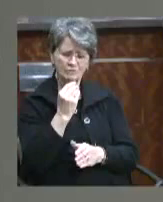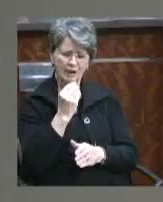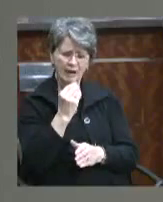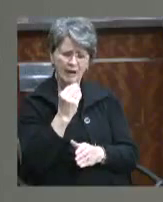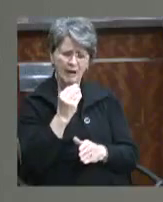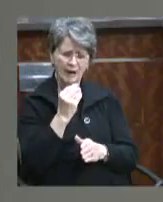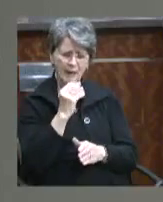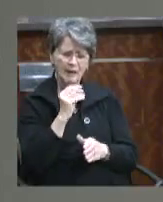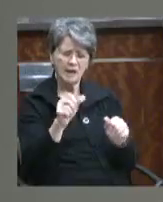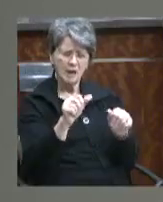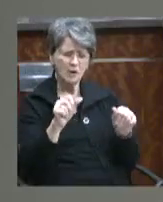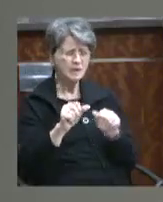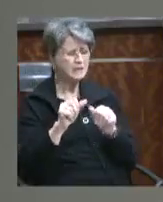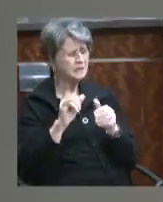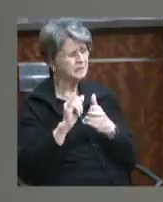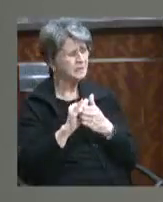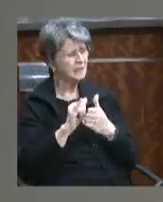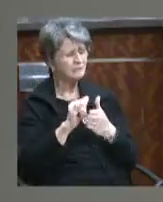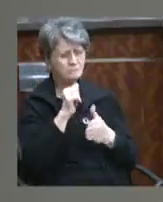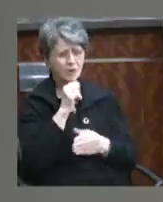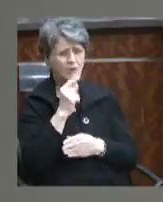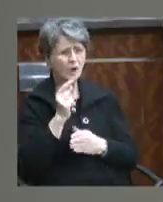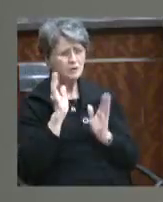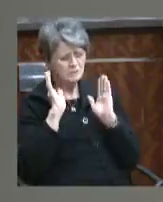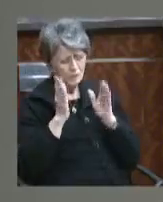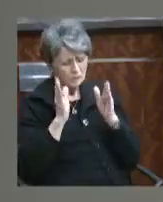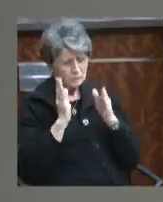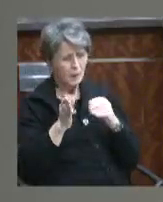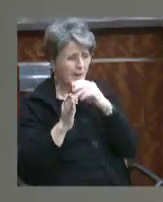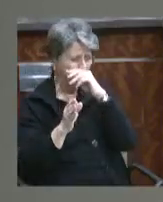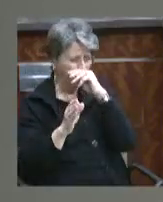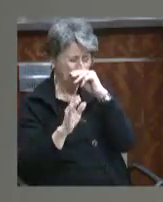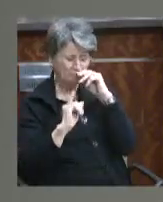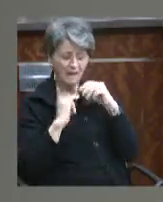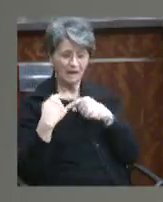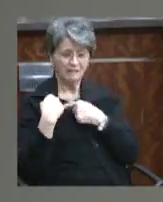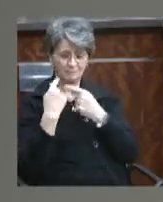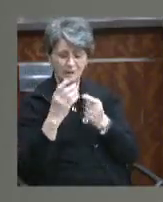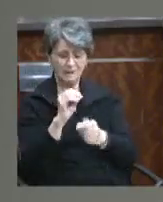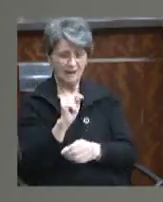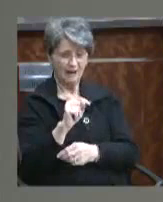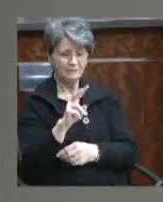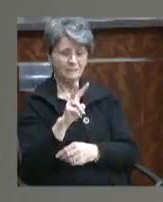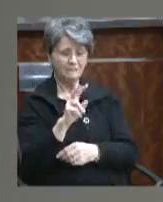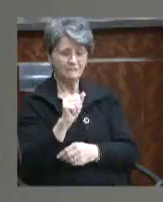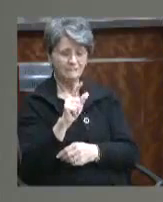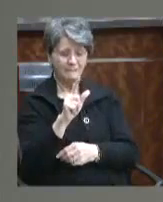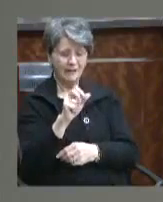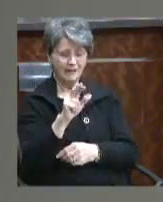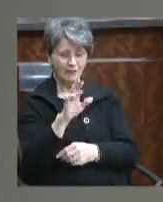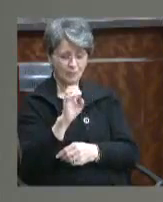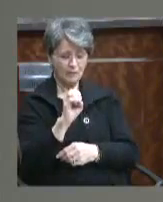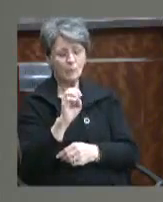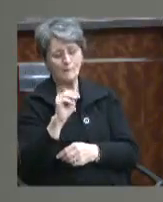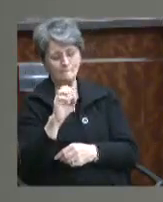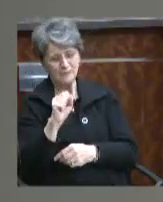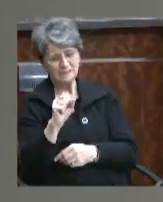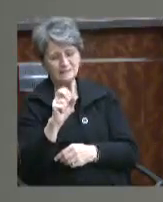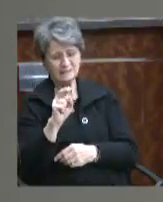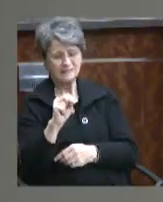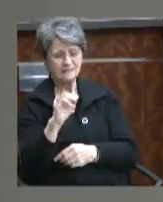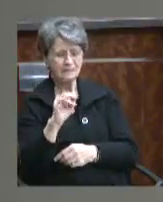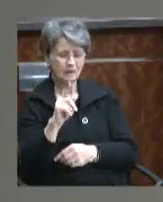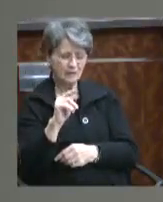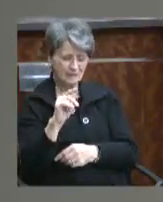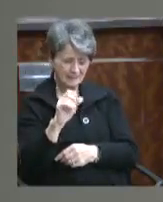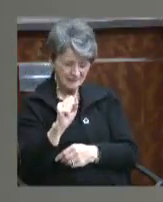sometimes overlooked. I mean, I've been out a number of times. Valerie has been out a couple of times, Miss Nicholas, if you will.